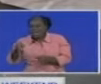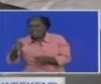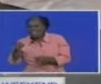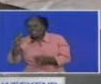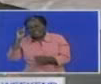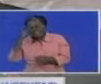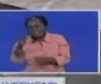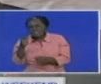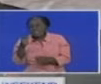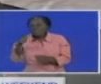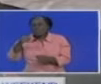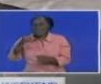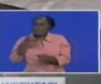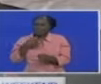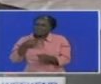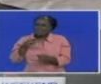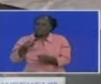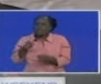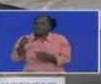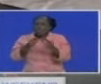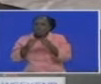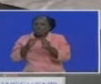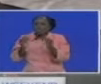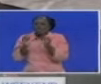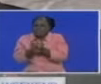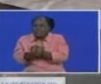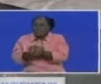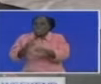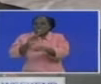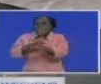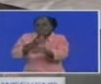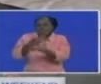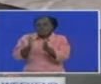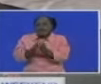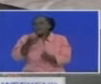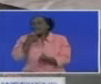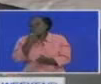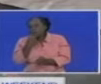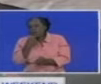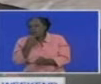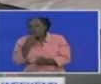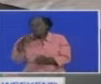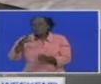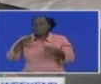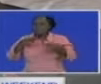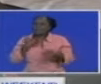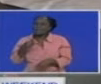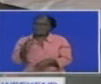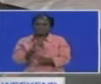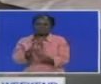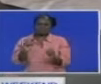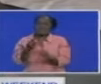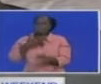who say we are going to be dominated by the Kikuyu and the Luo, and we don't want that. We